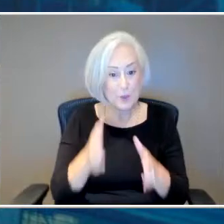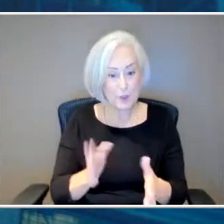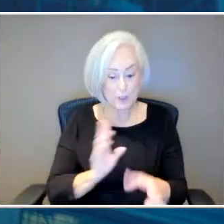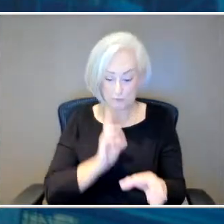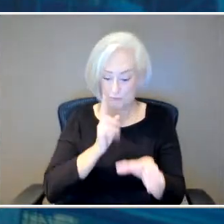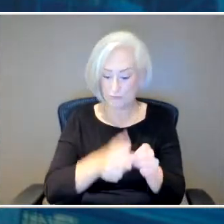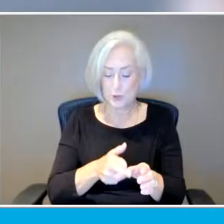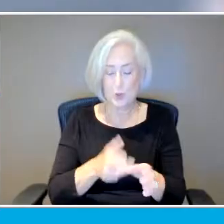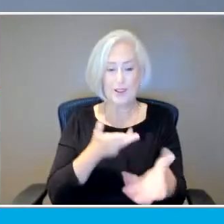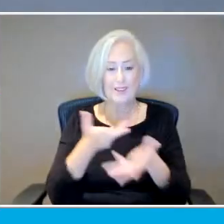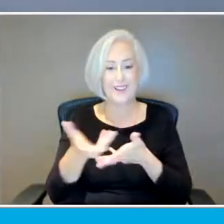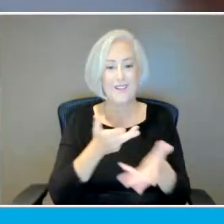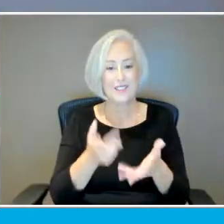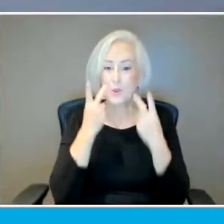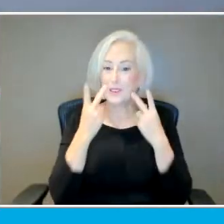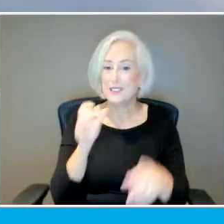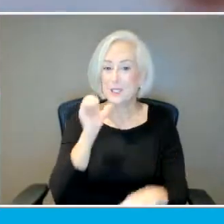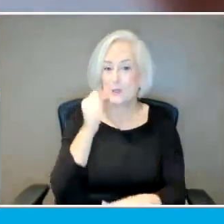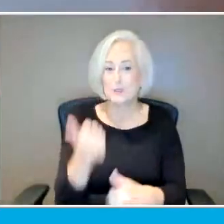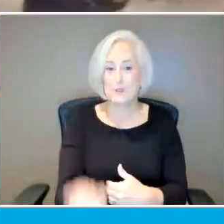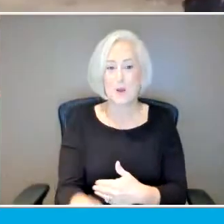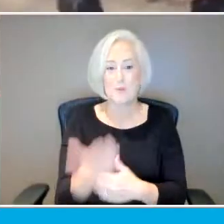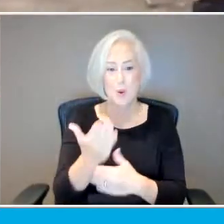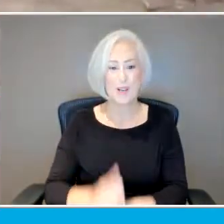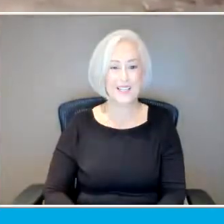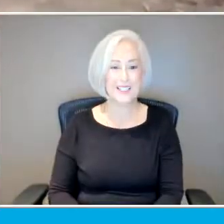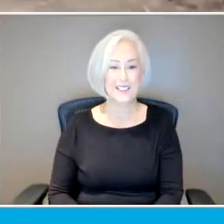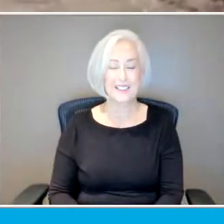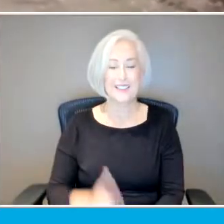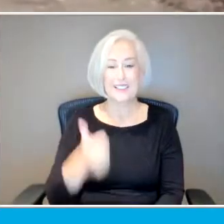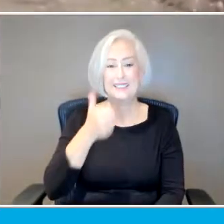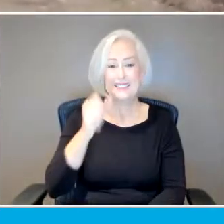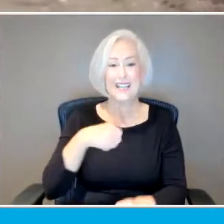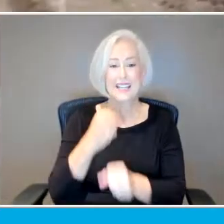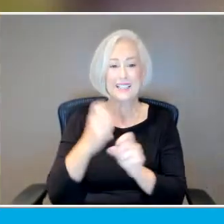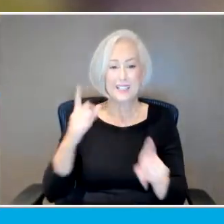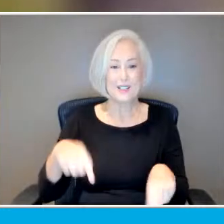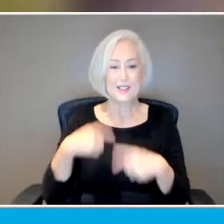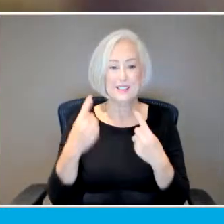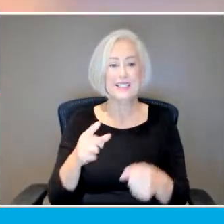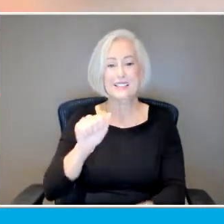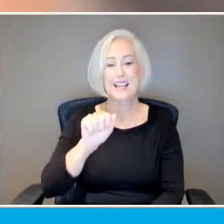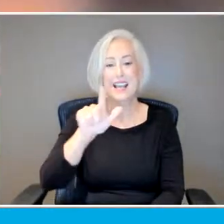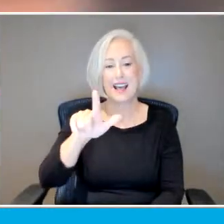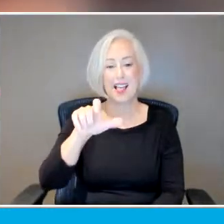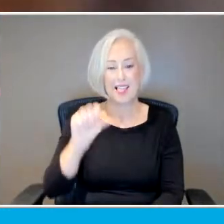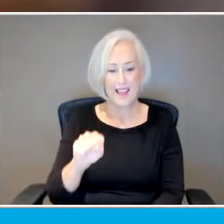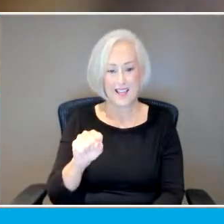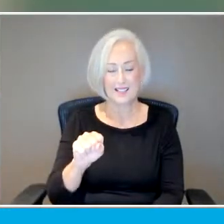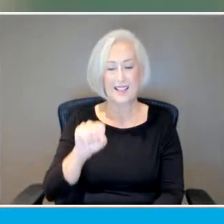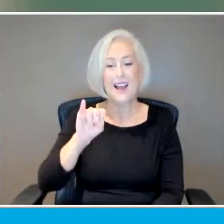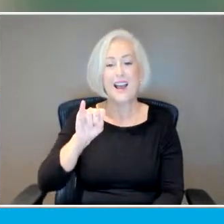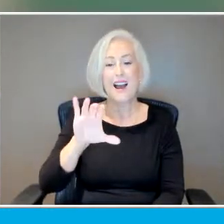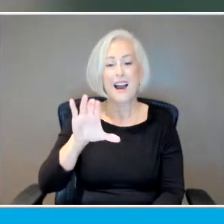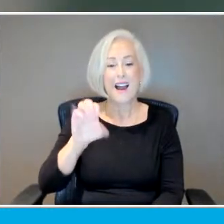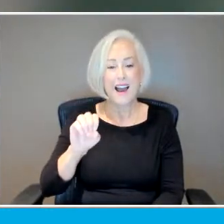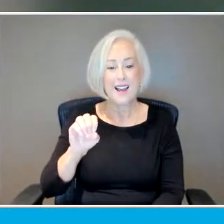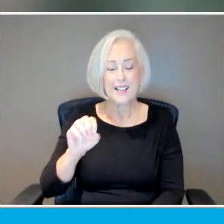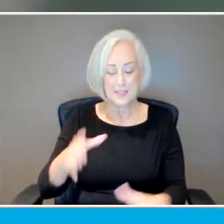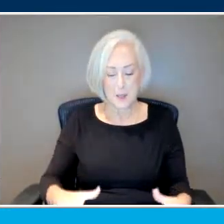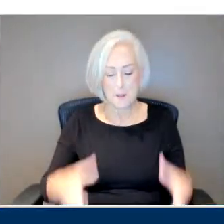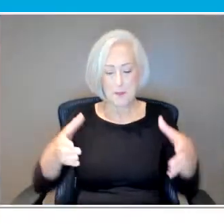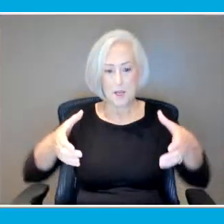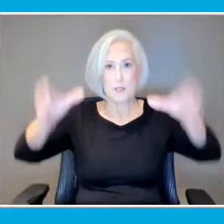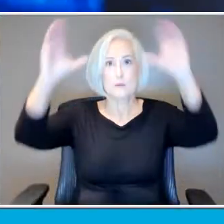here tomorrow morning. 10 years since the ALS Ice Bucket Challenge. We explore the real impacts of that